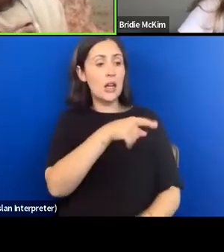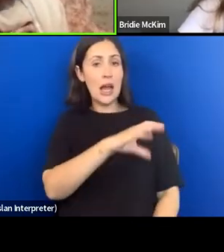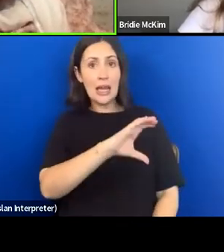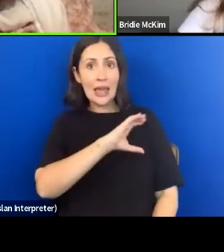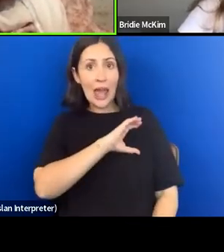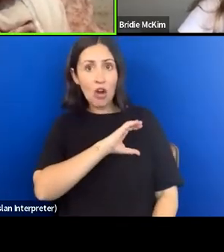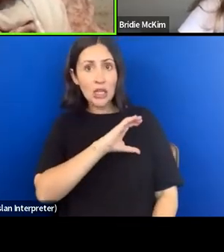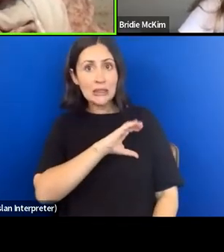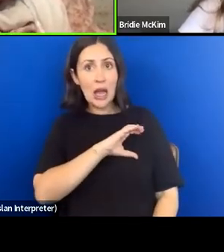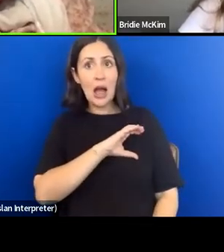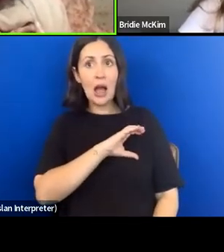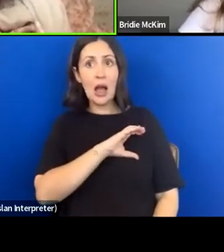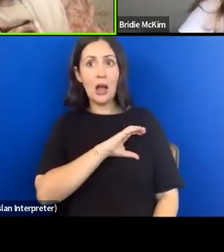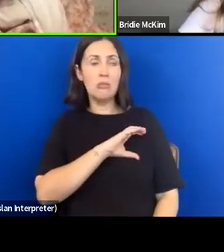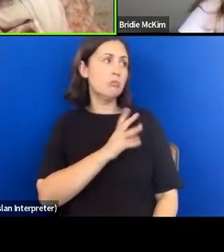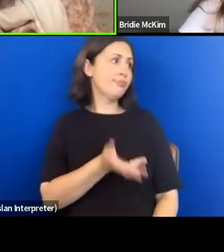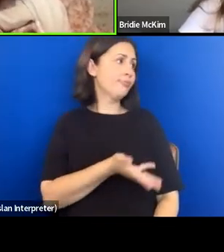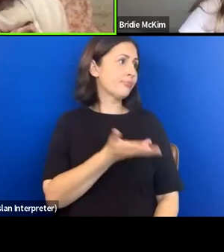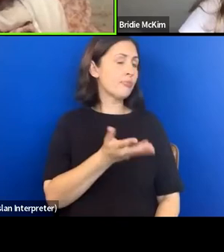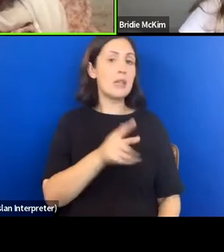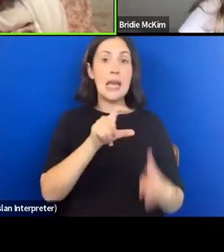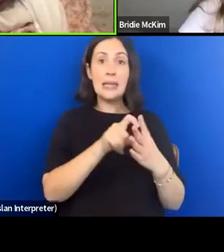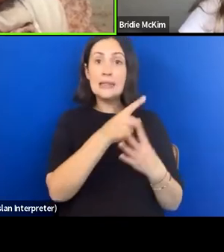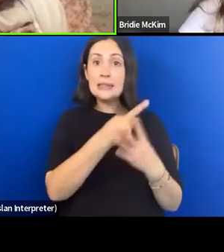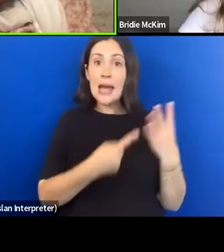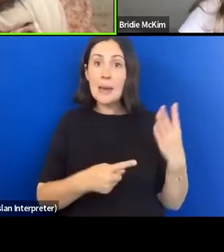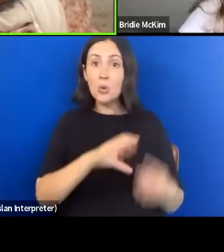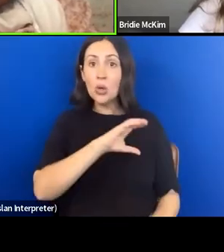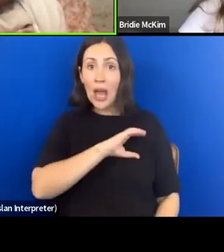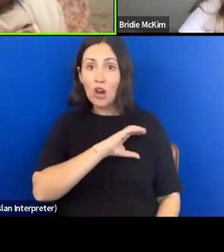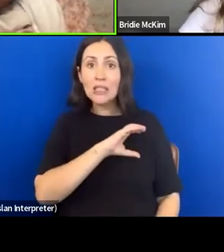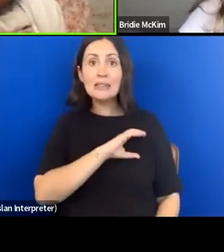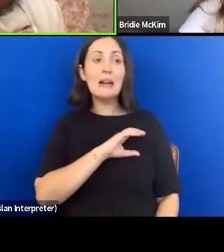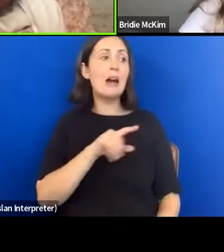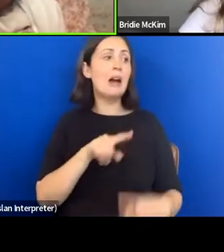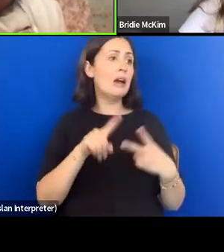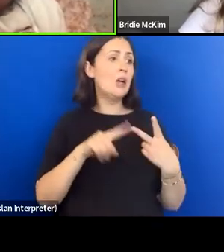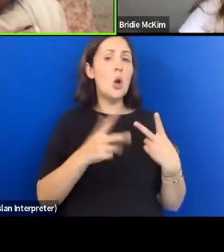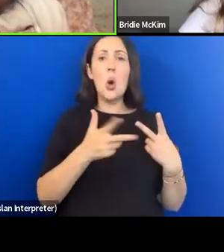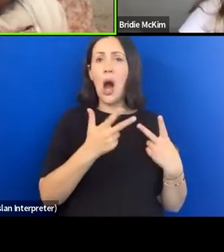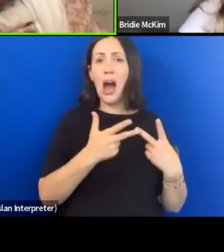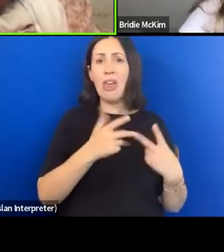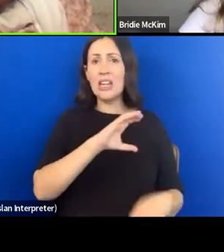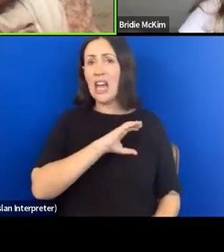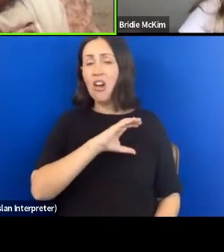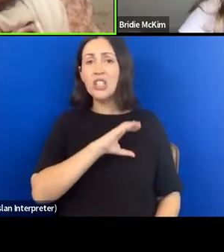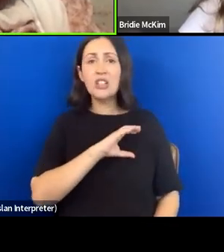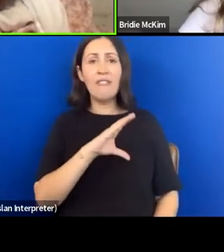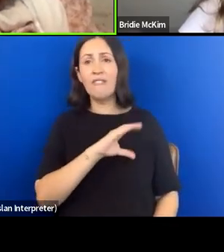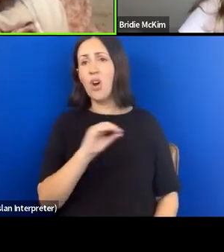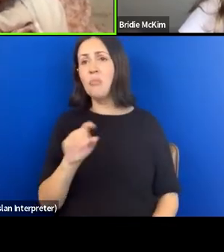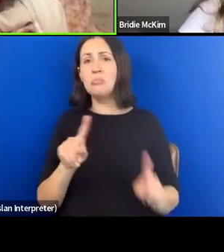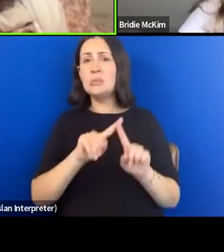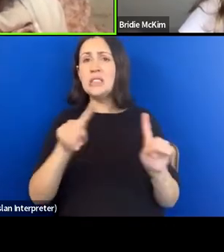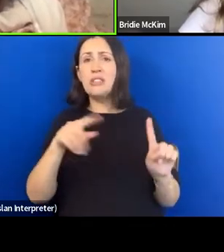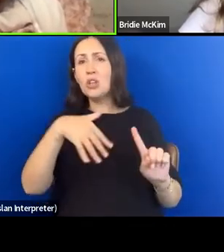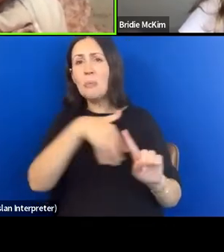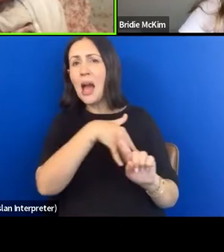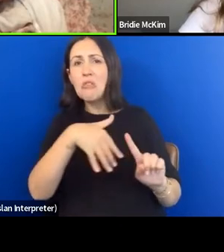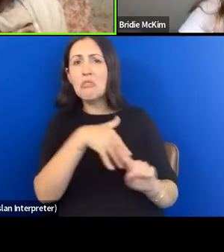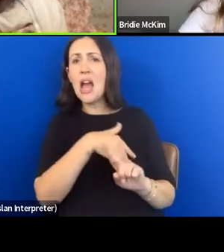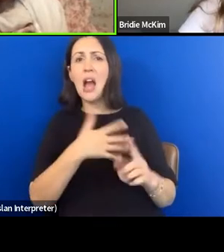from, whether it's a disabled character or some other character from an